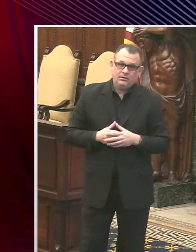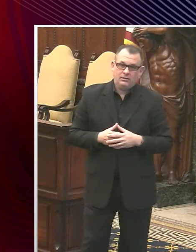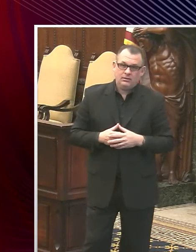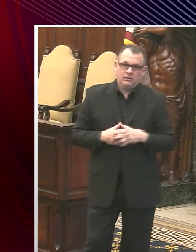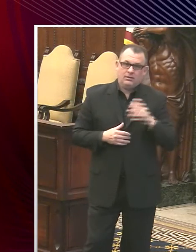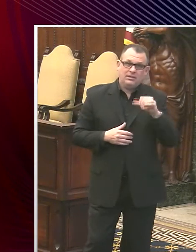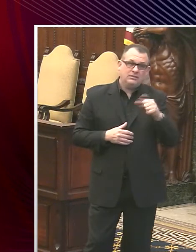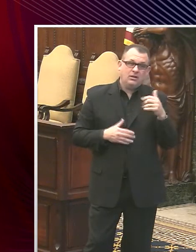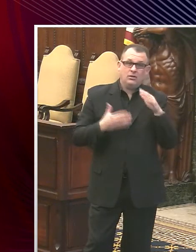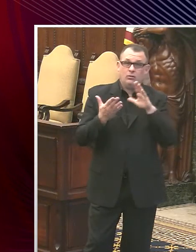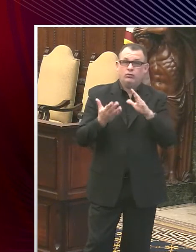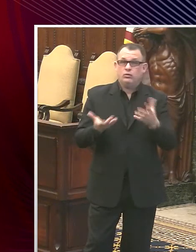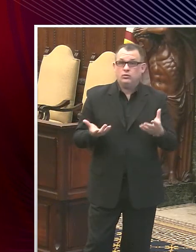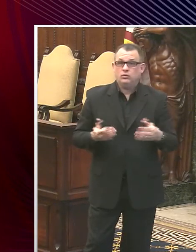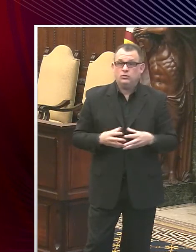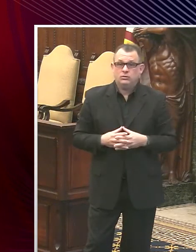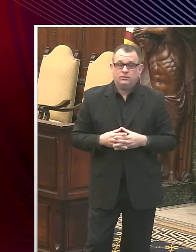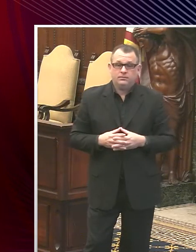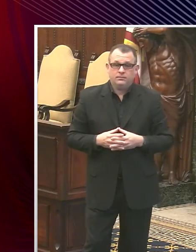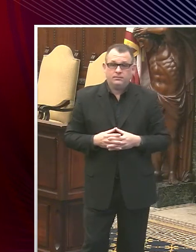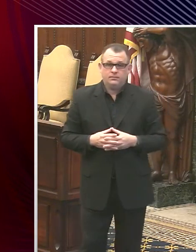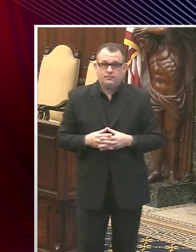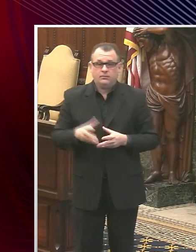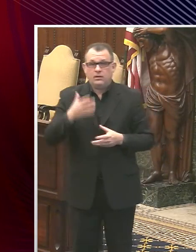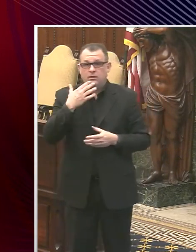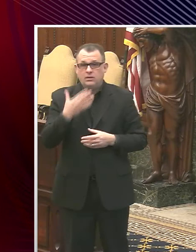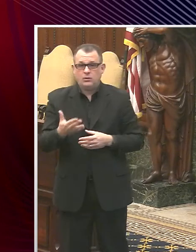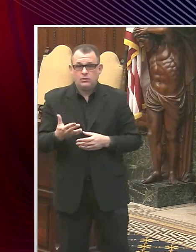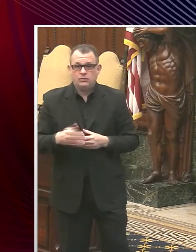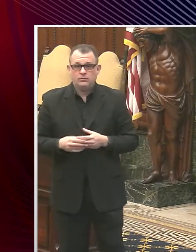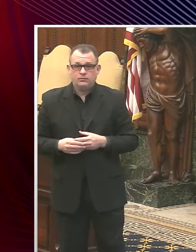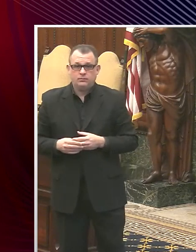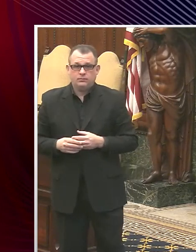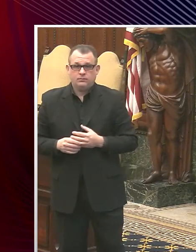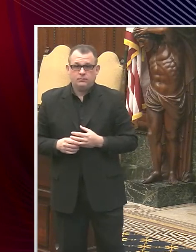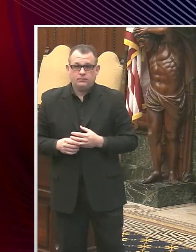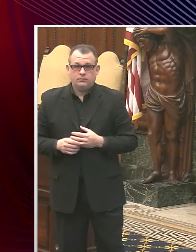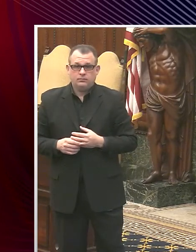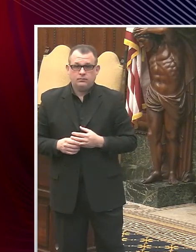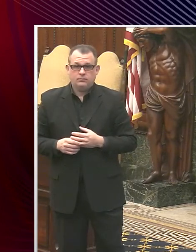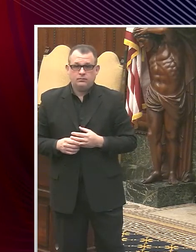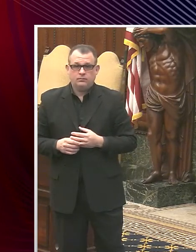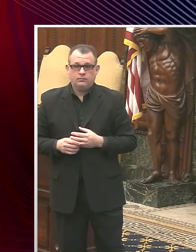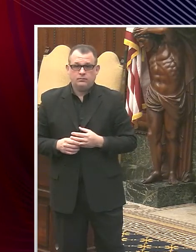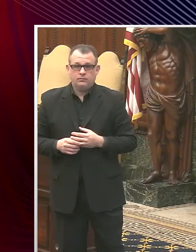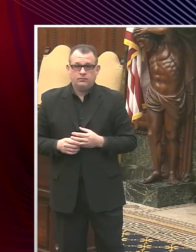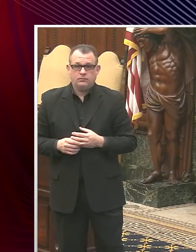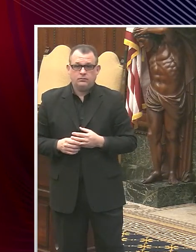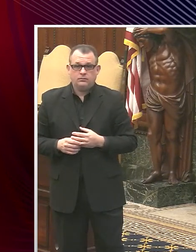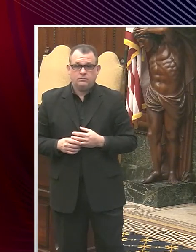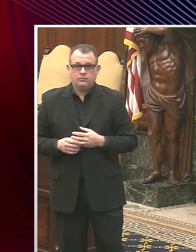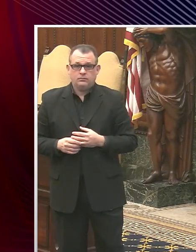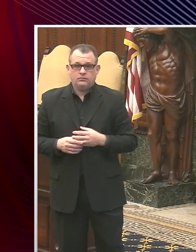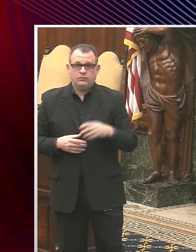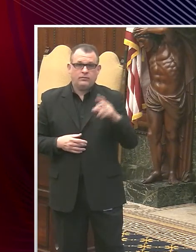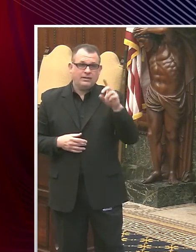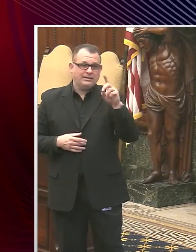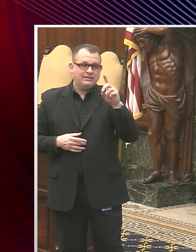approach. Thanks. Thank you, Laura. Let's go now to David Merrill of Philadelphia Magazine.